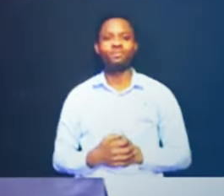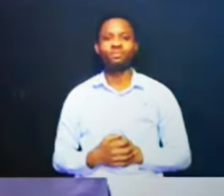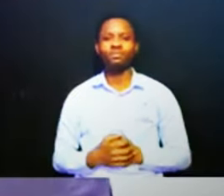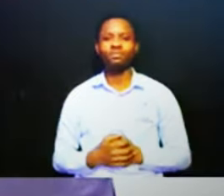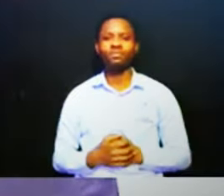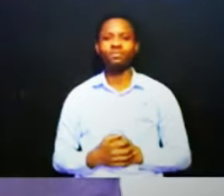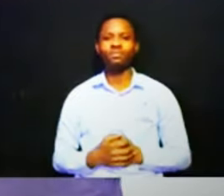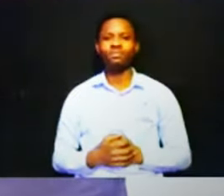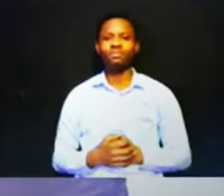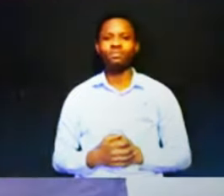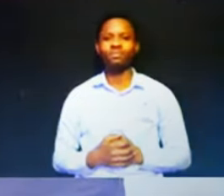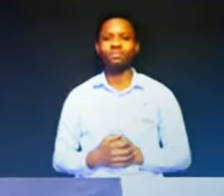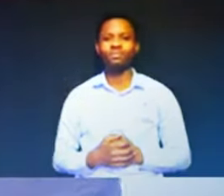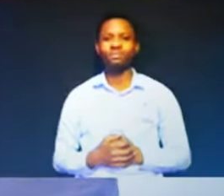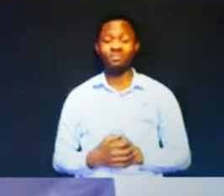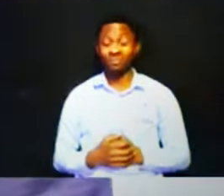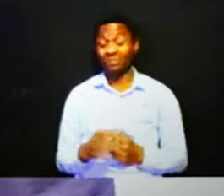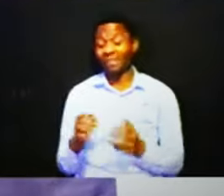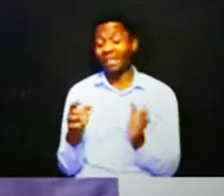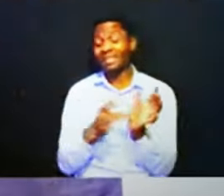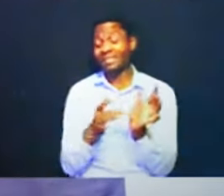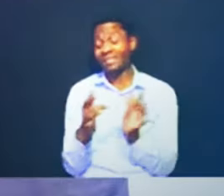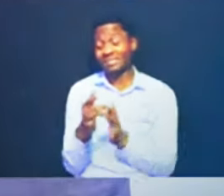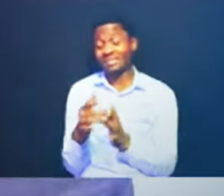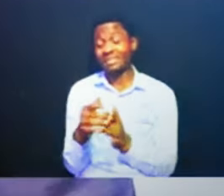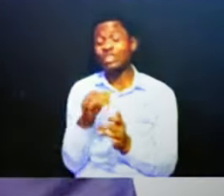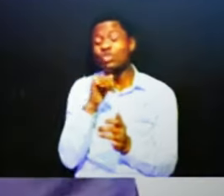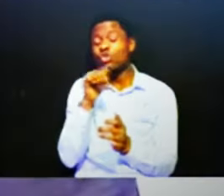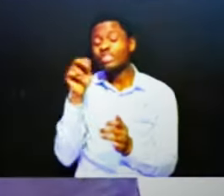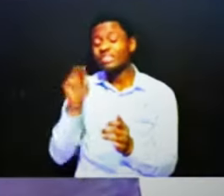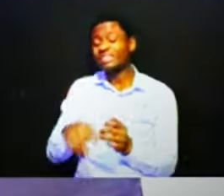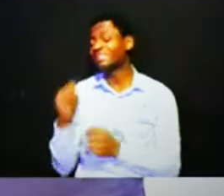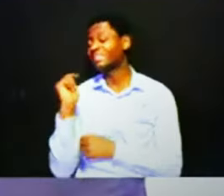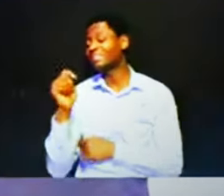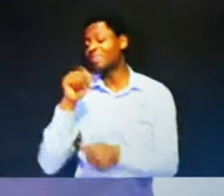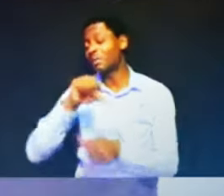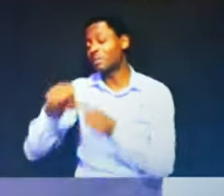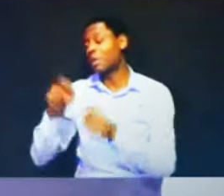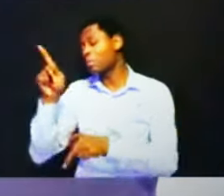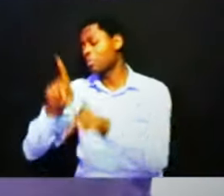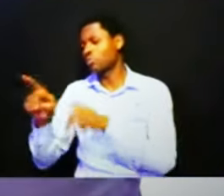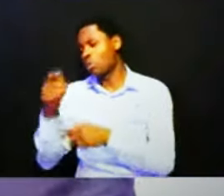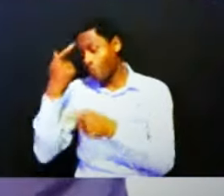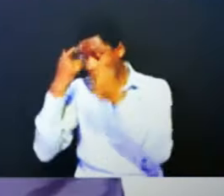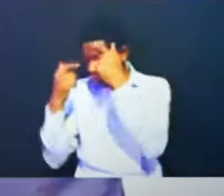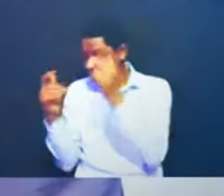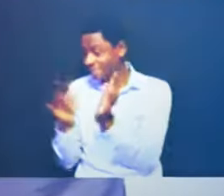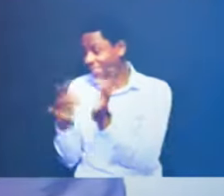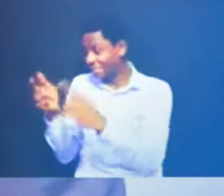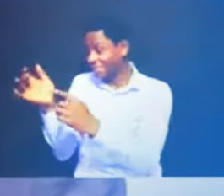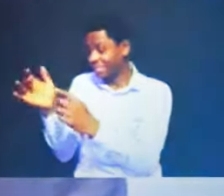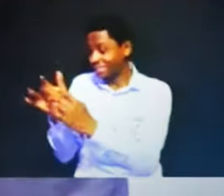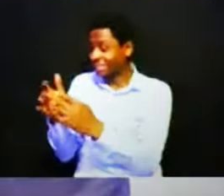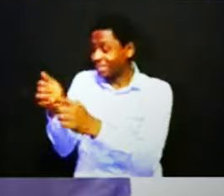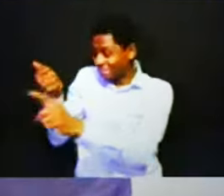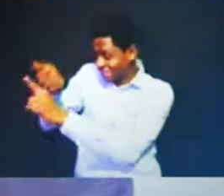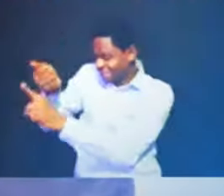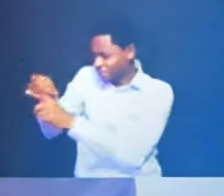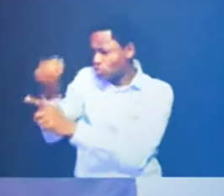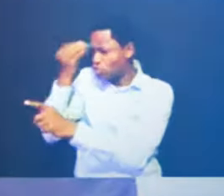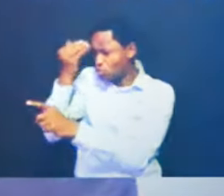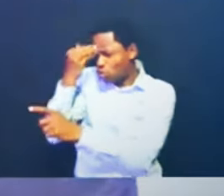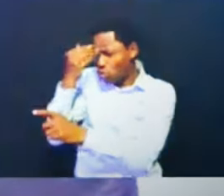did not need any testimony about mankind, for he knew what was in